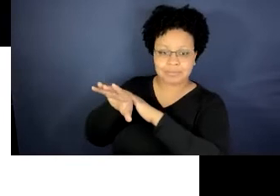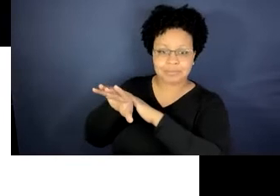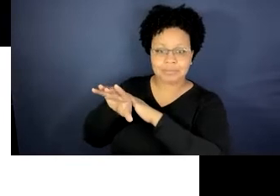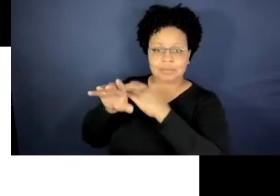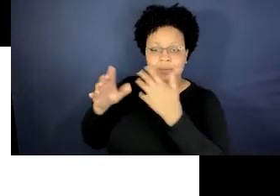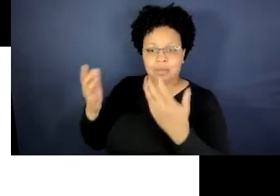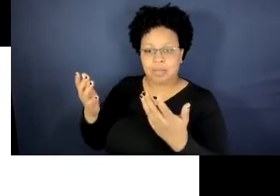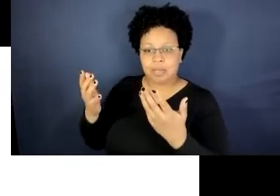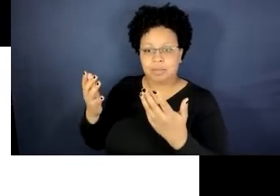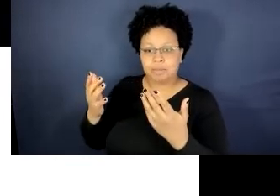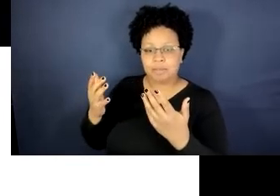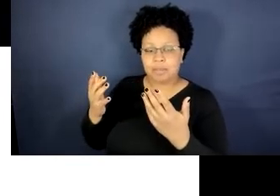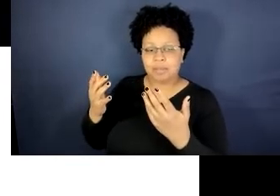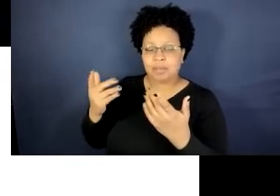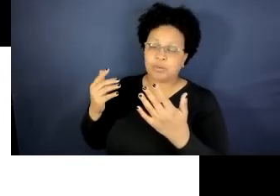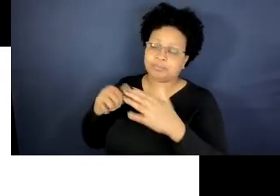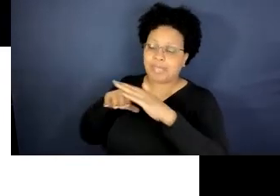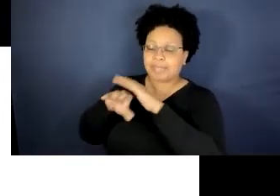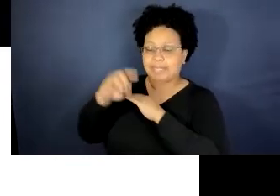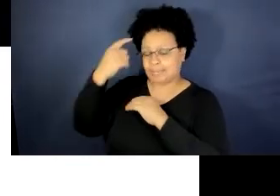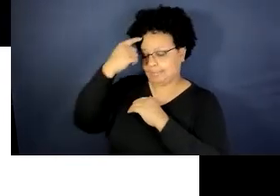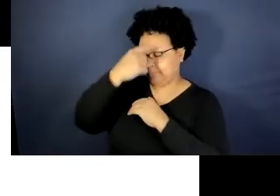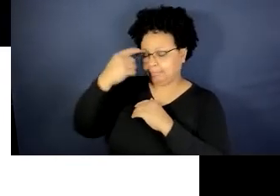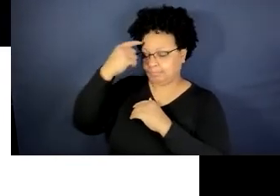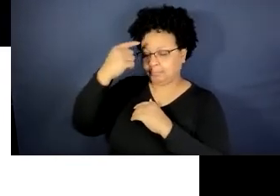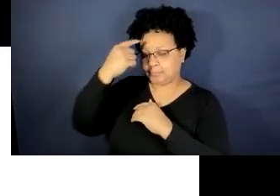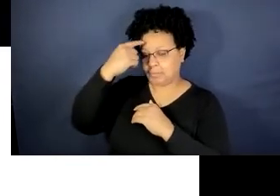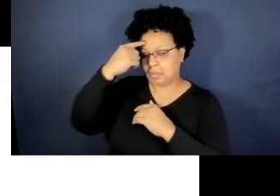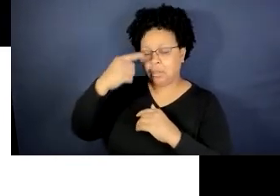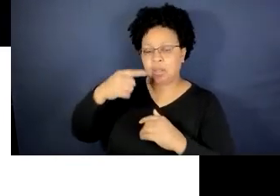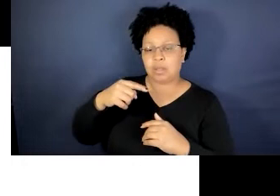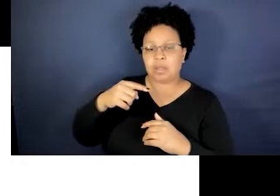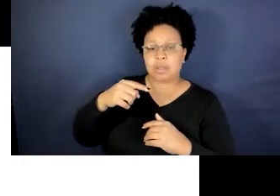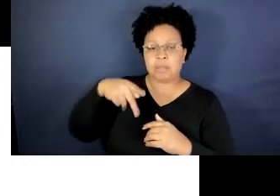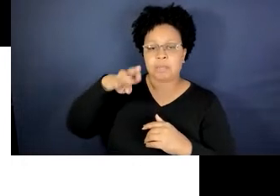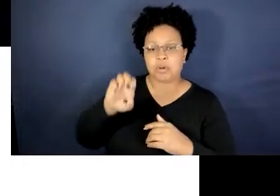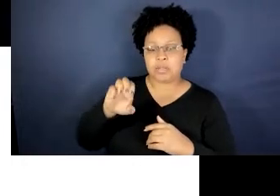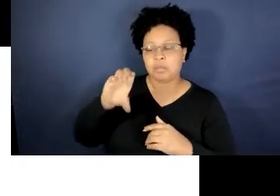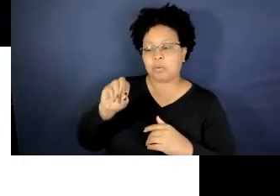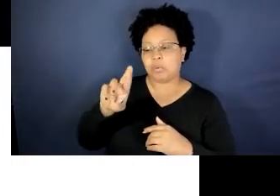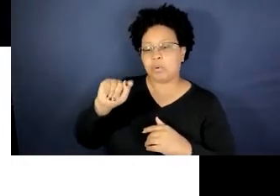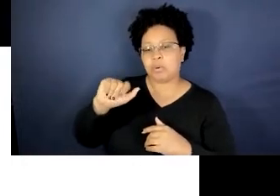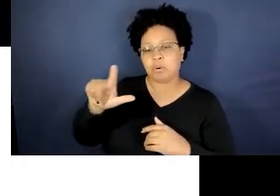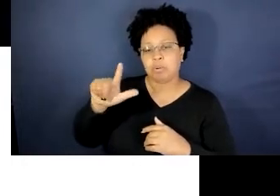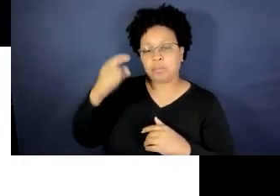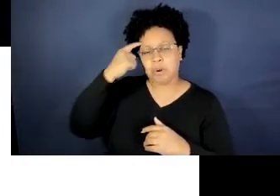that prefrontal cortex of their brain, where that thinking goes on, where all